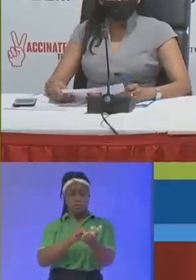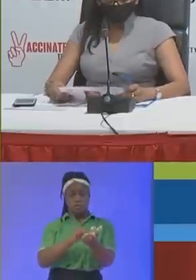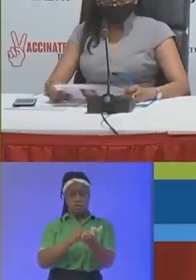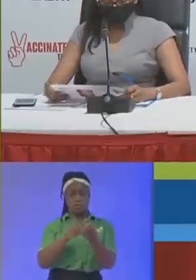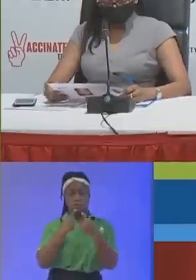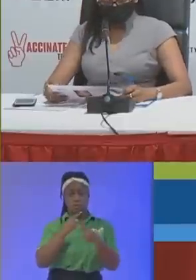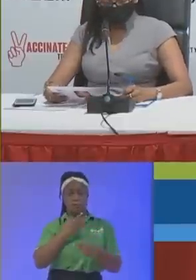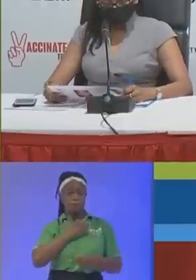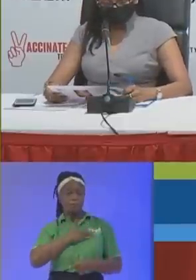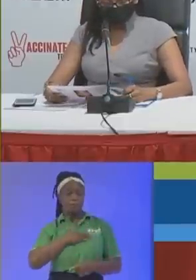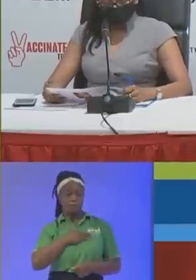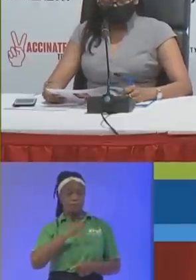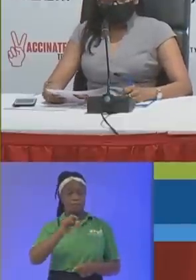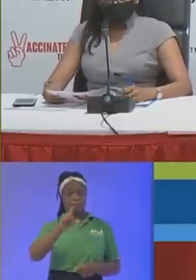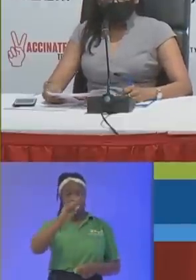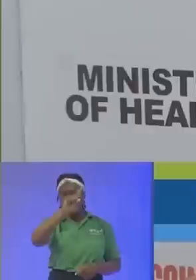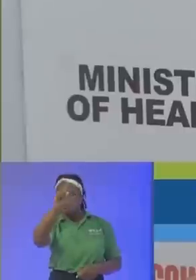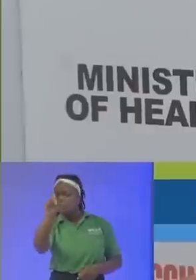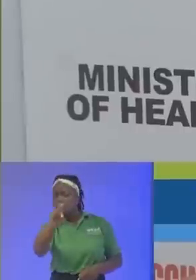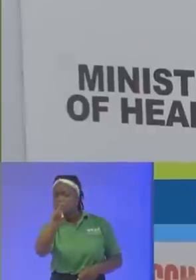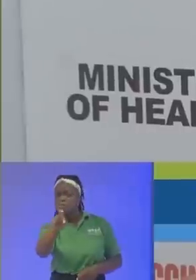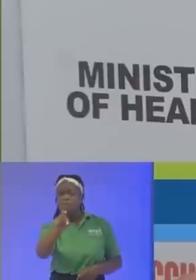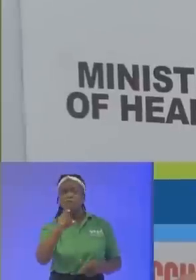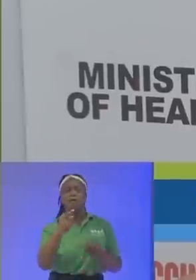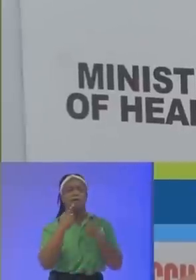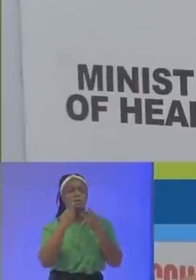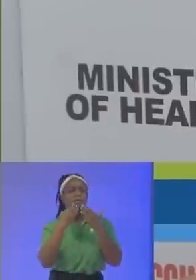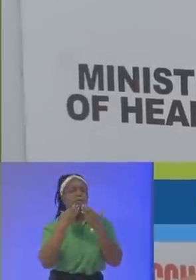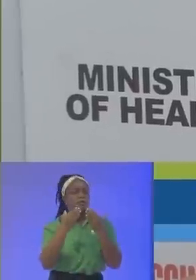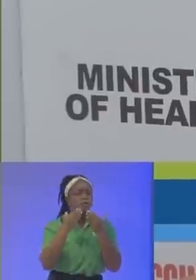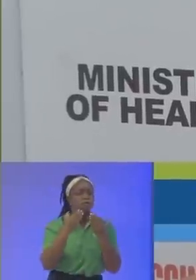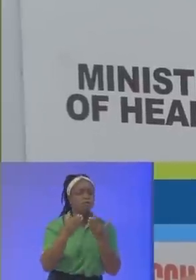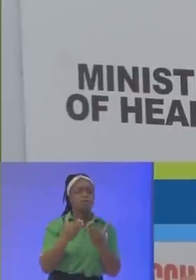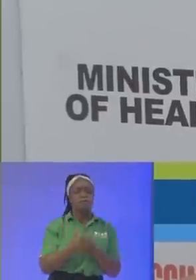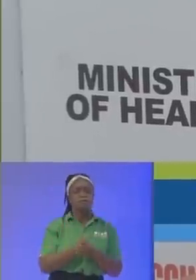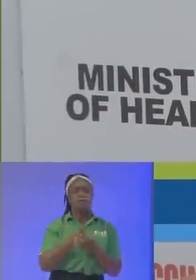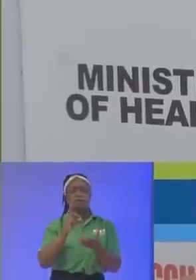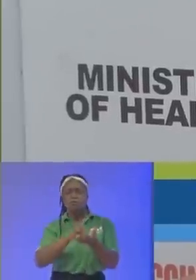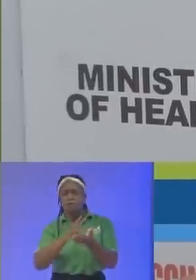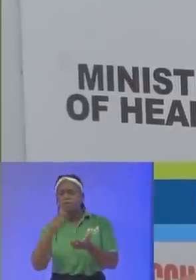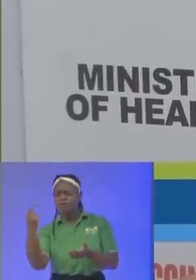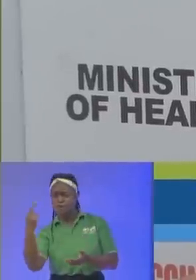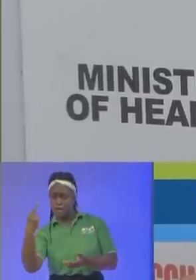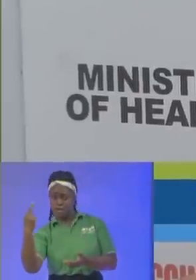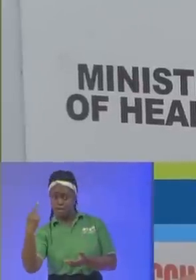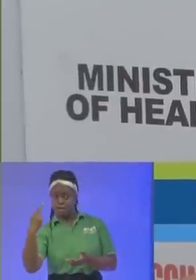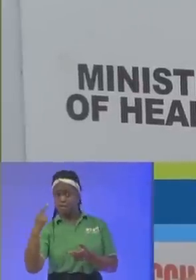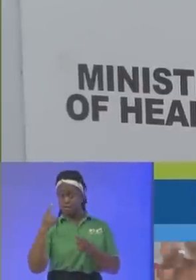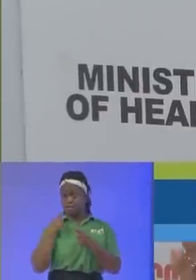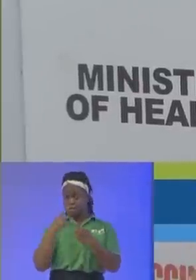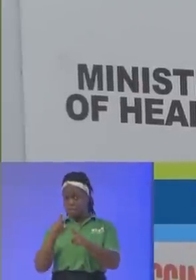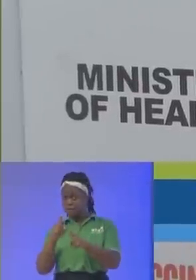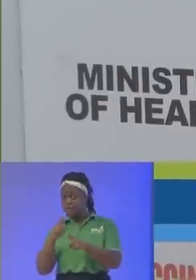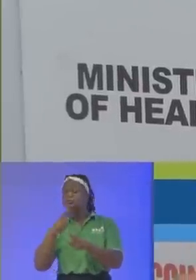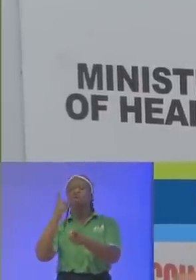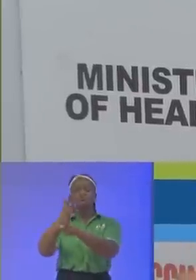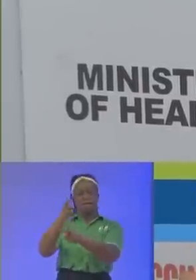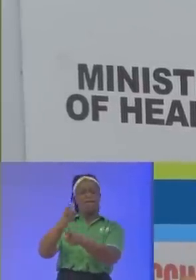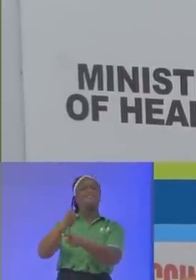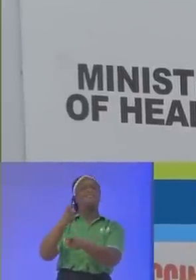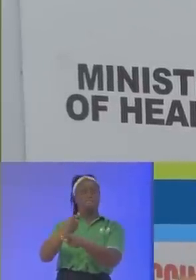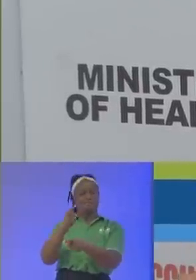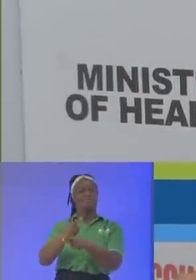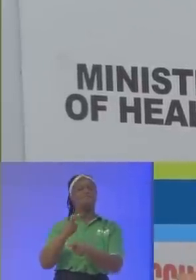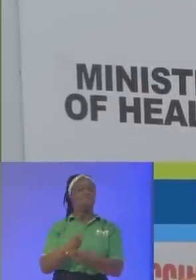Right. Thank you for that question. And Dr. Richards rightfully answered the first part of the question with respect to how we